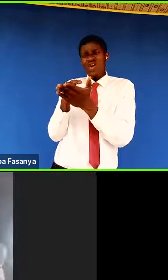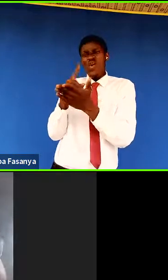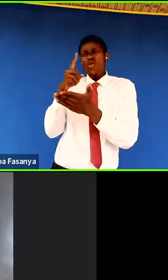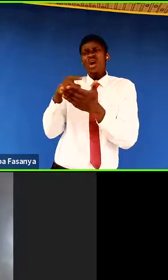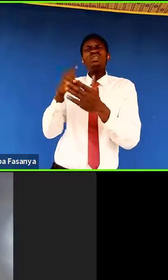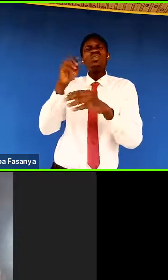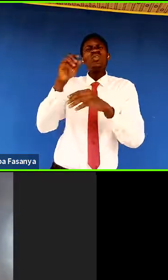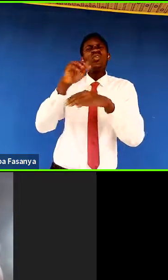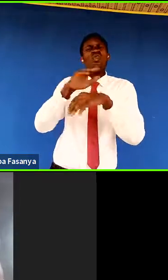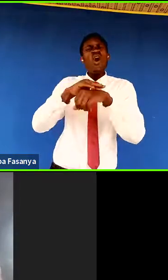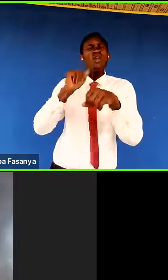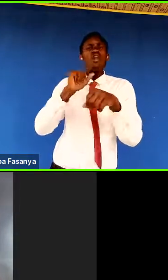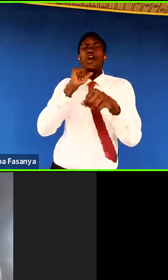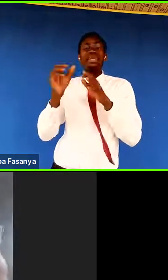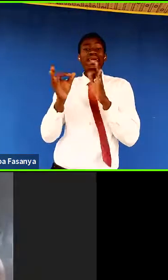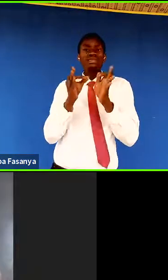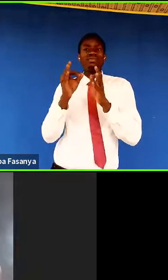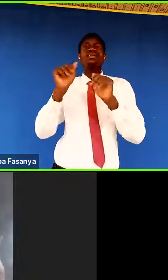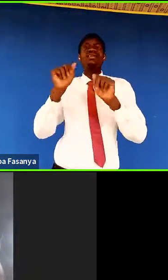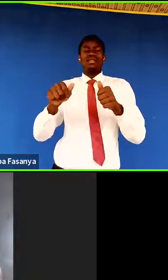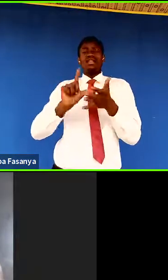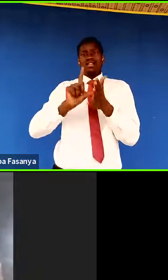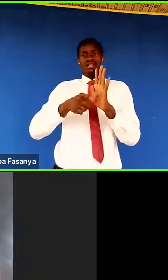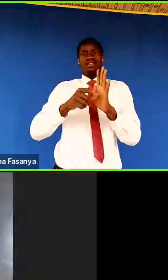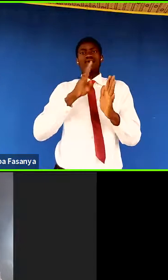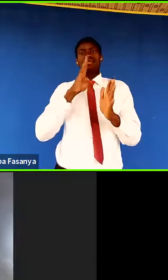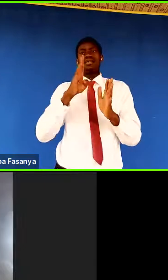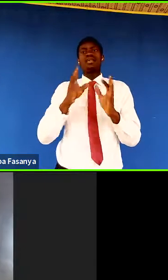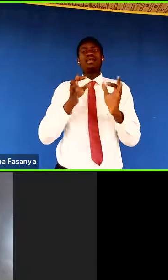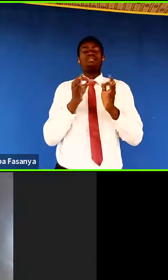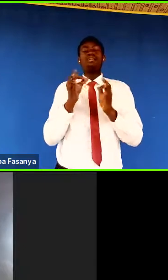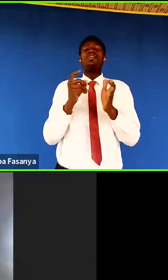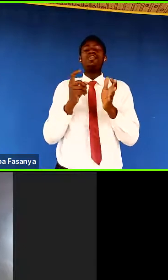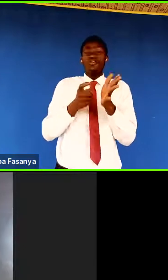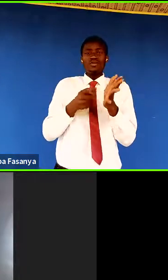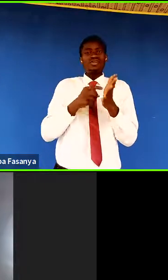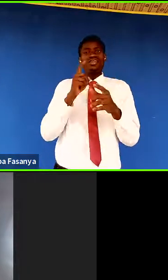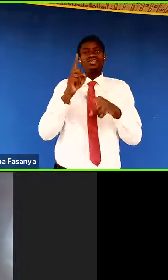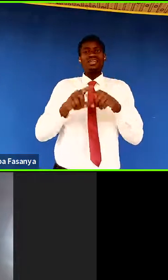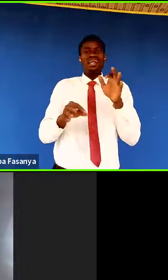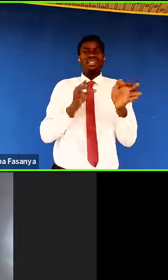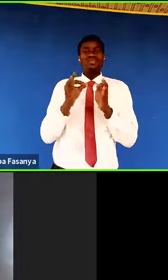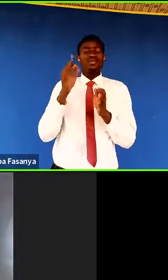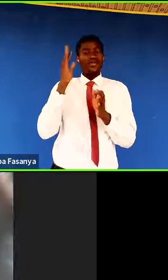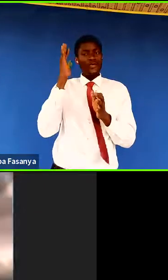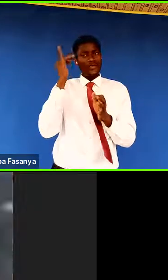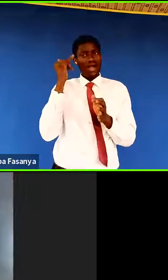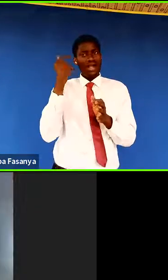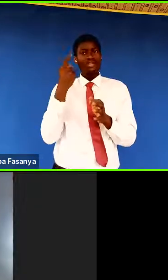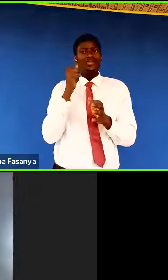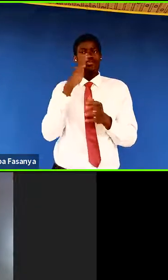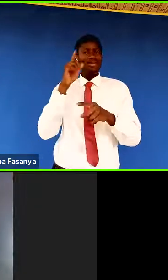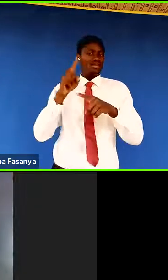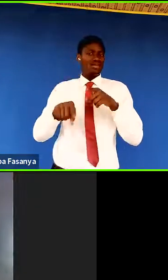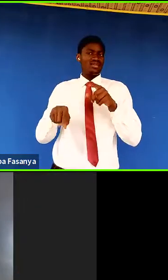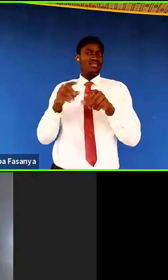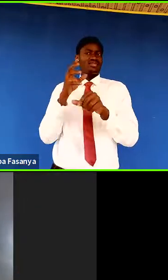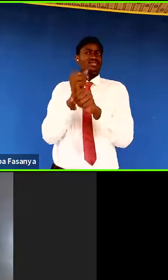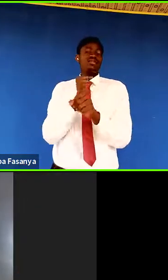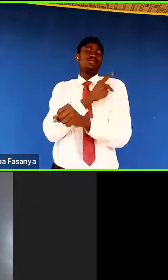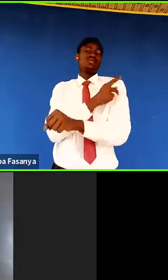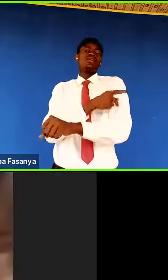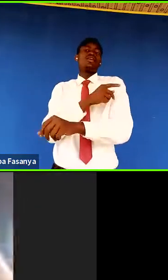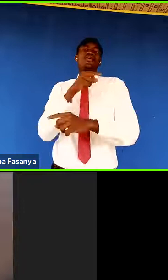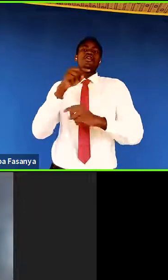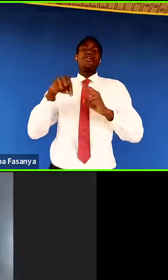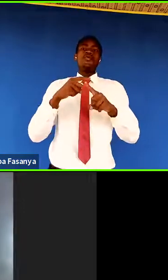at other times, sometimes you actually cannot explain why the woman is not conceiving. So when you say unexplained infertility, is because we have